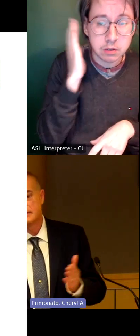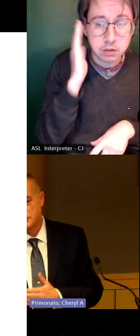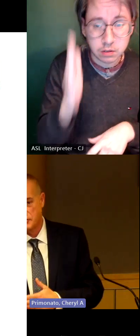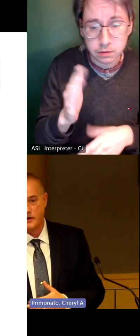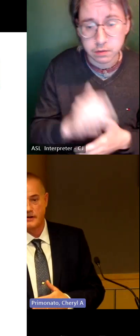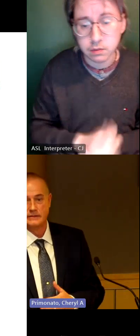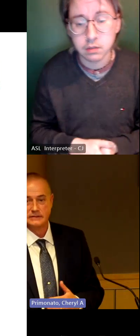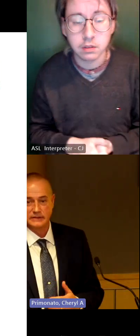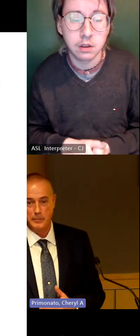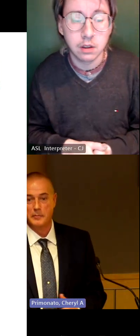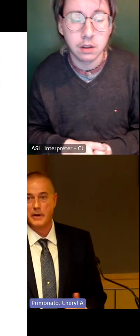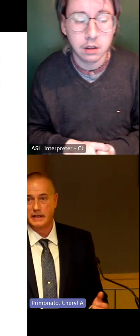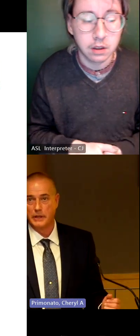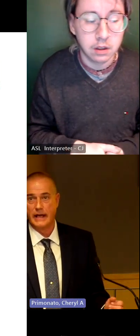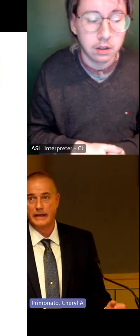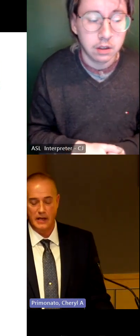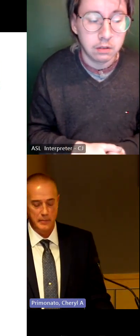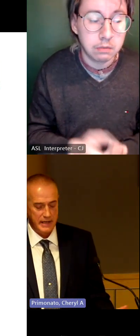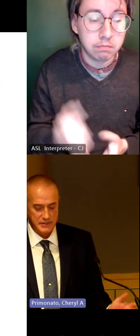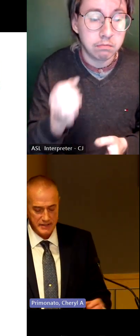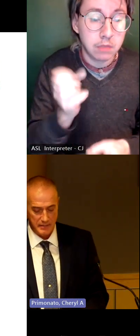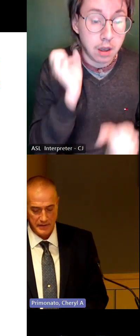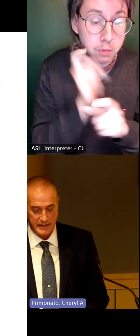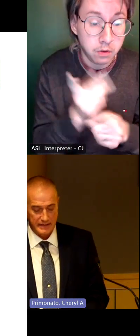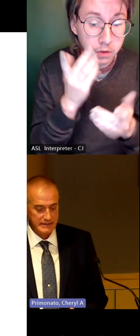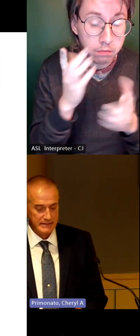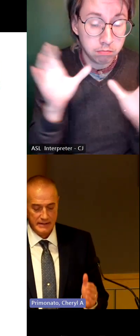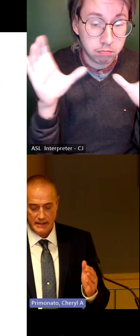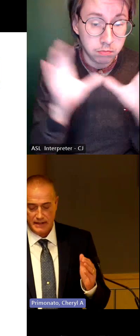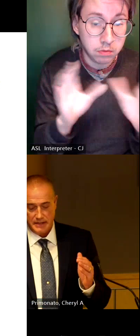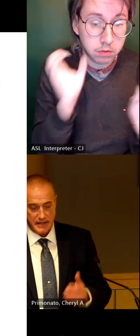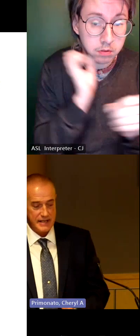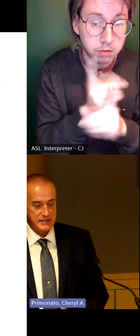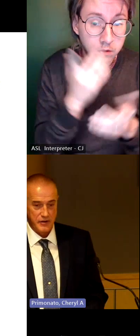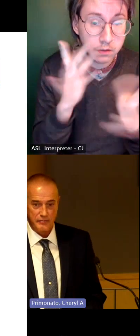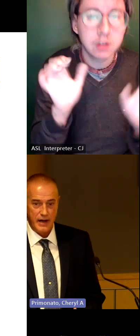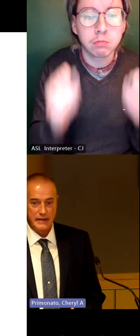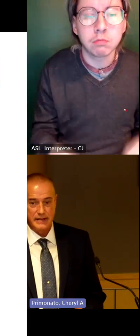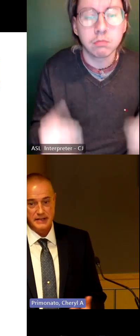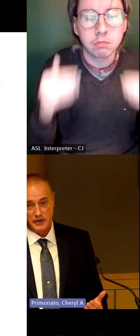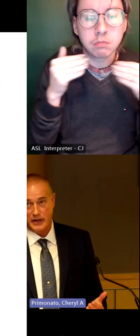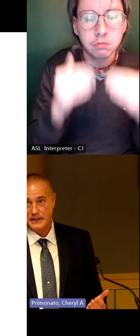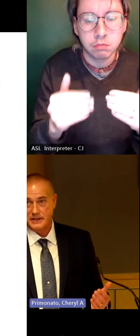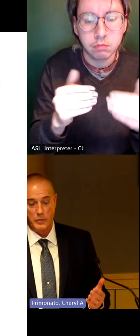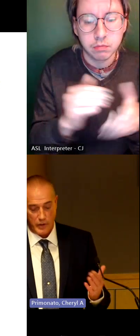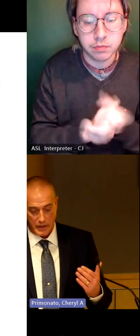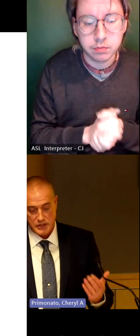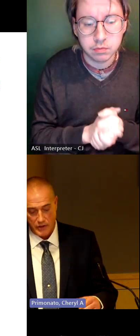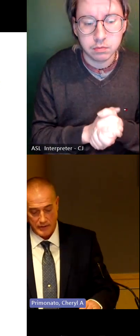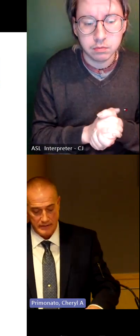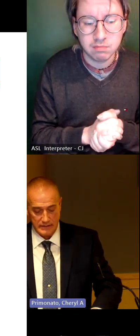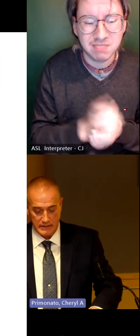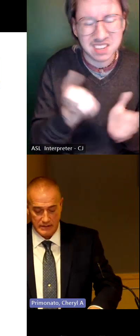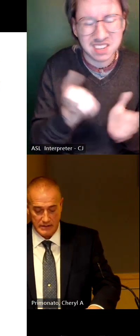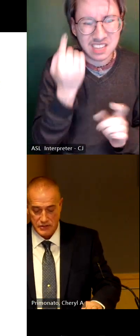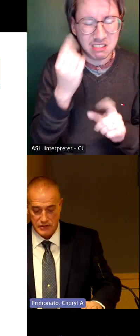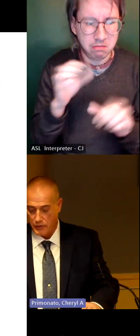and then start implementing the plan. I mean, it's not something that you get certified and we sit on. It's something we're going to